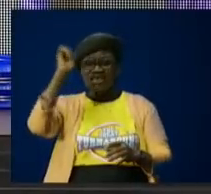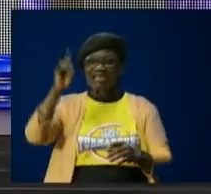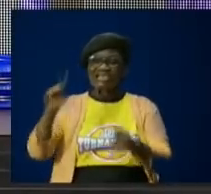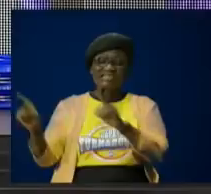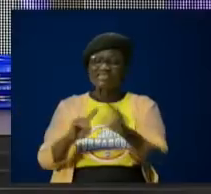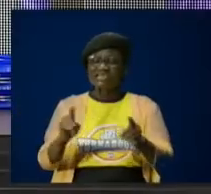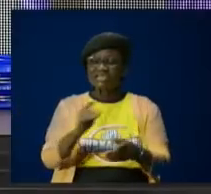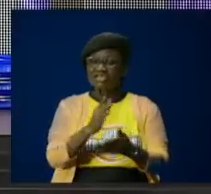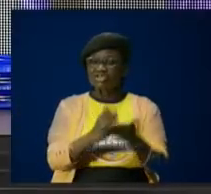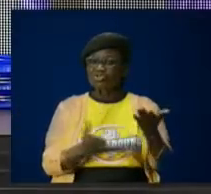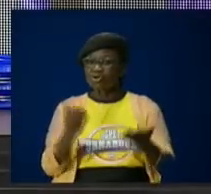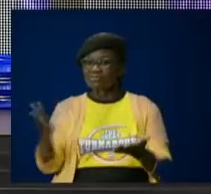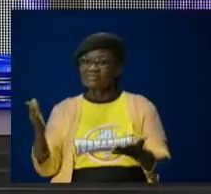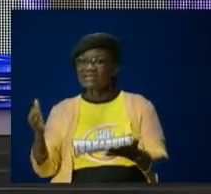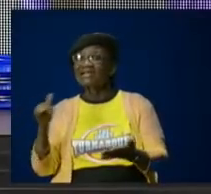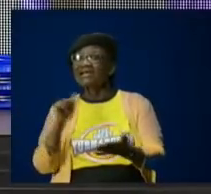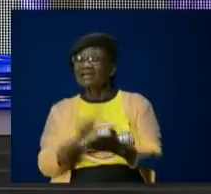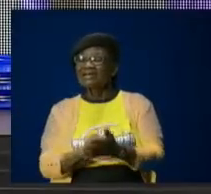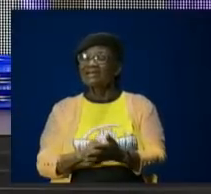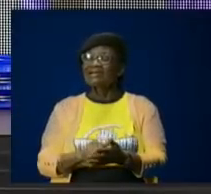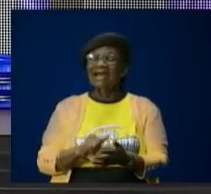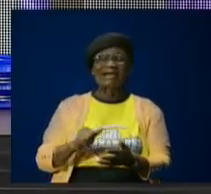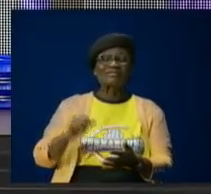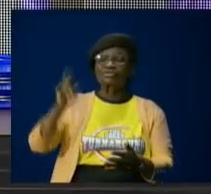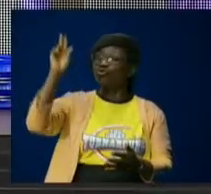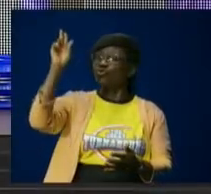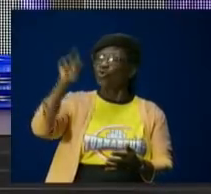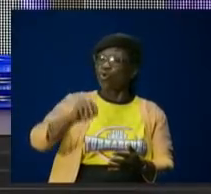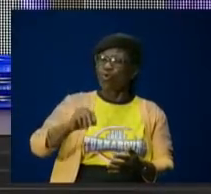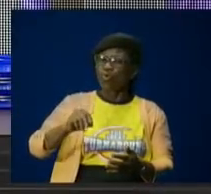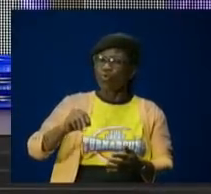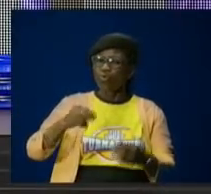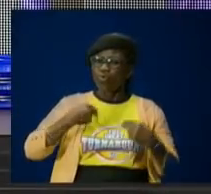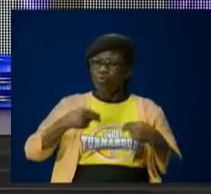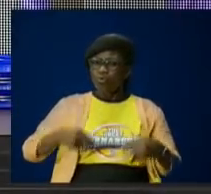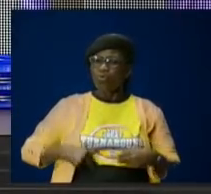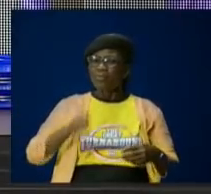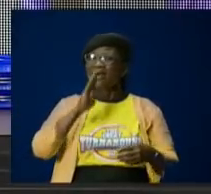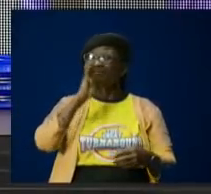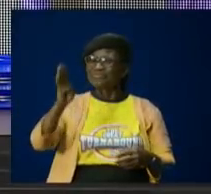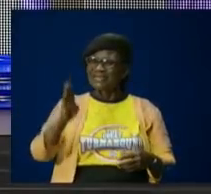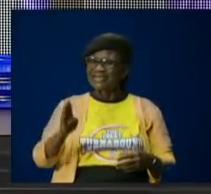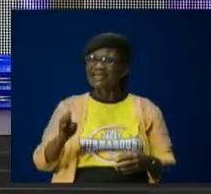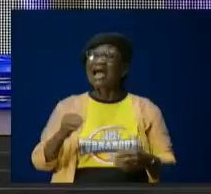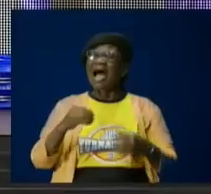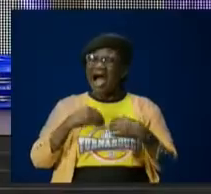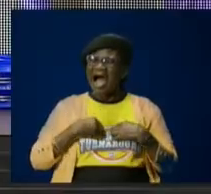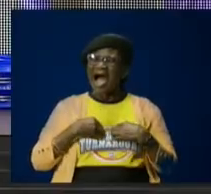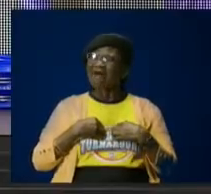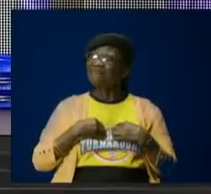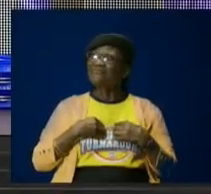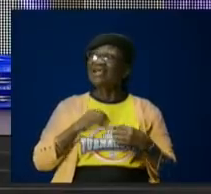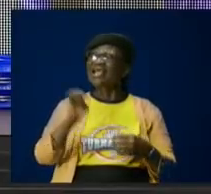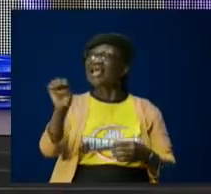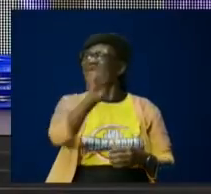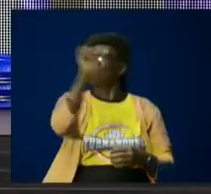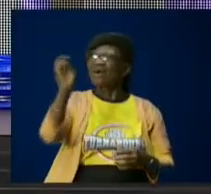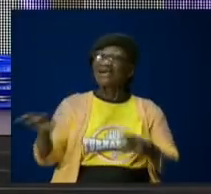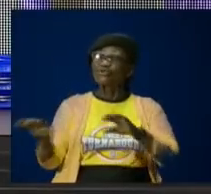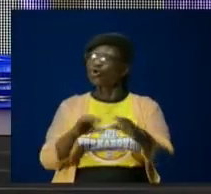human being had ever done before, apart from the Lord Jesus Christ. Peter discovered